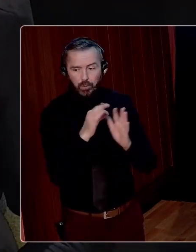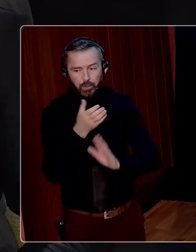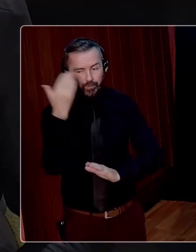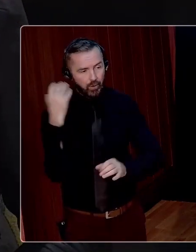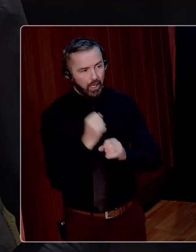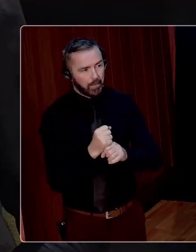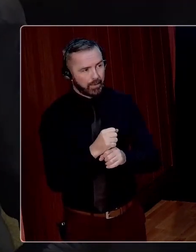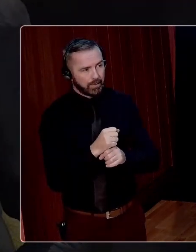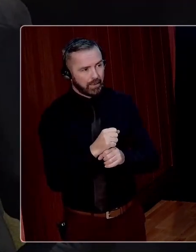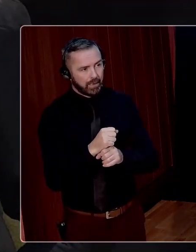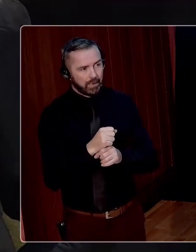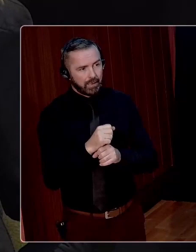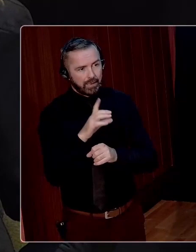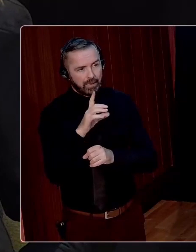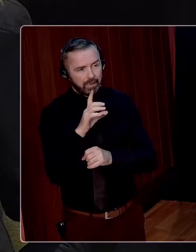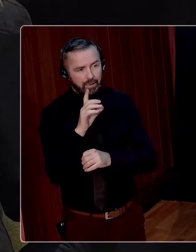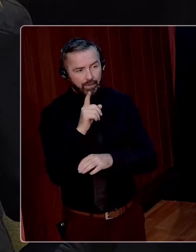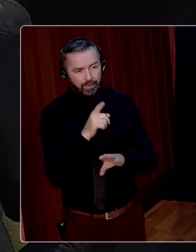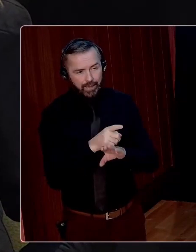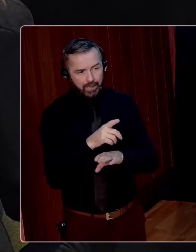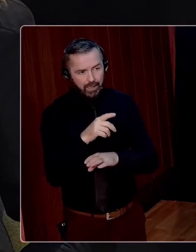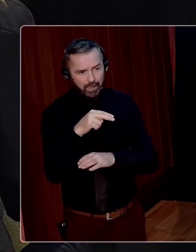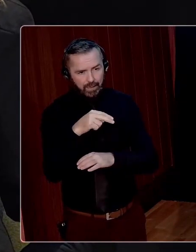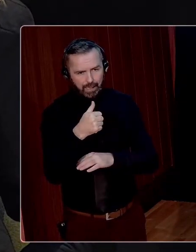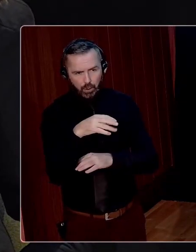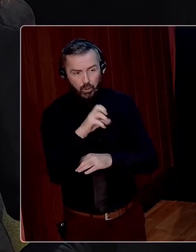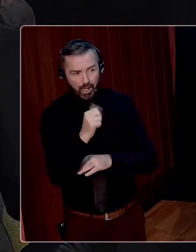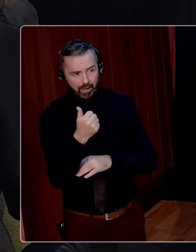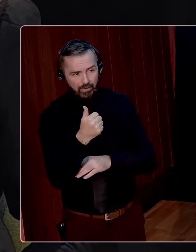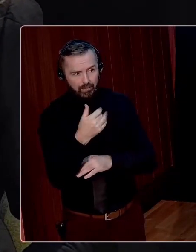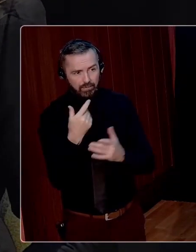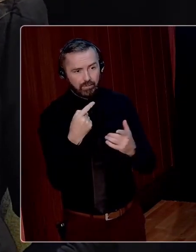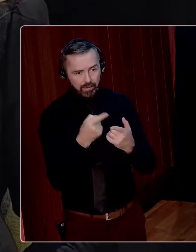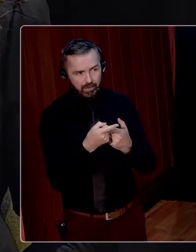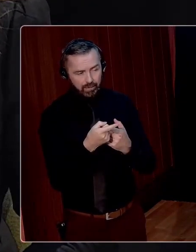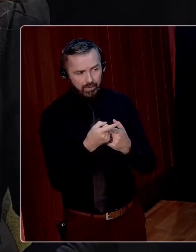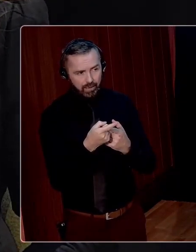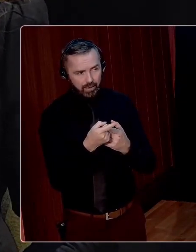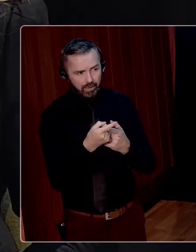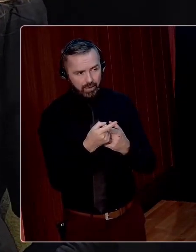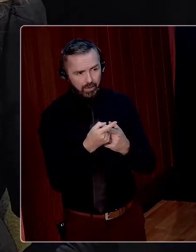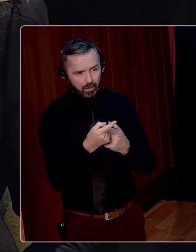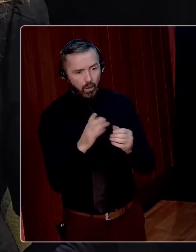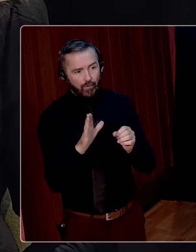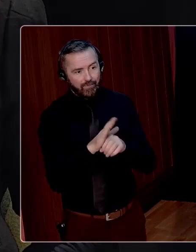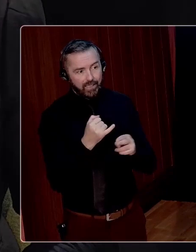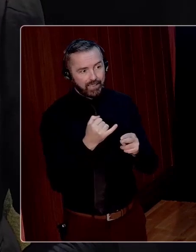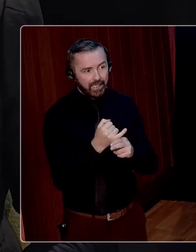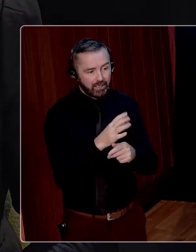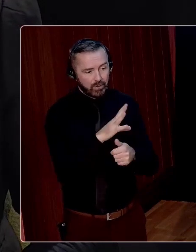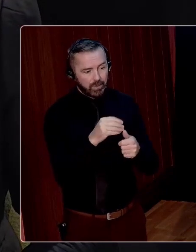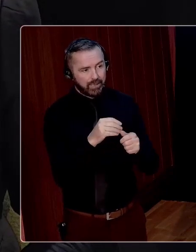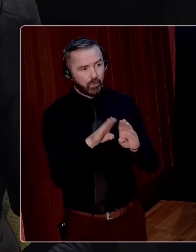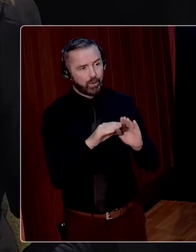there about the lacuna that the preparatory college failed and the summer colleges failed in, particularly in light of the